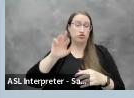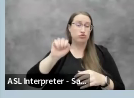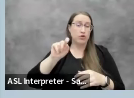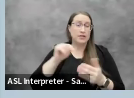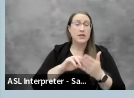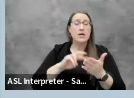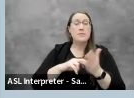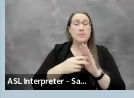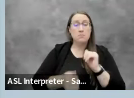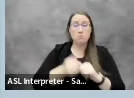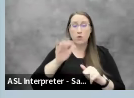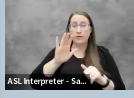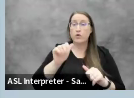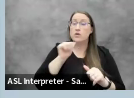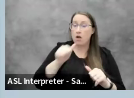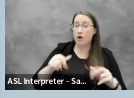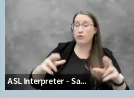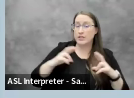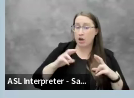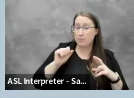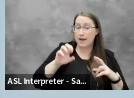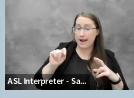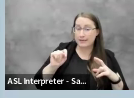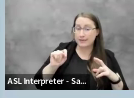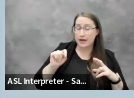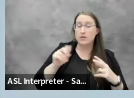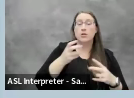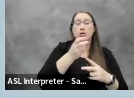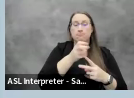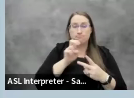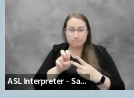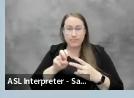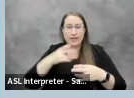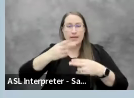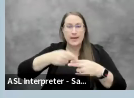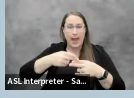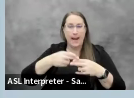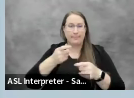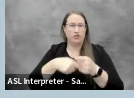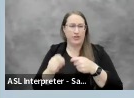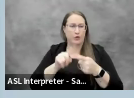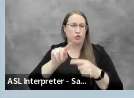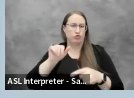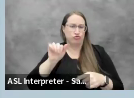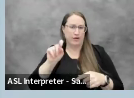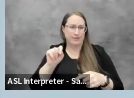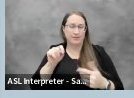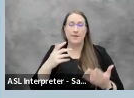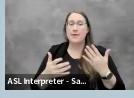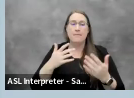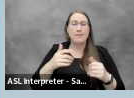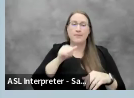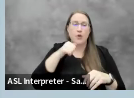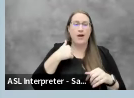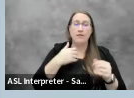assets, non-retirement assets, retitling them to your own trust. So you don't have to have a lot of money or anything